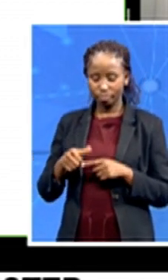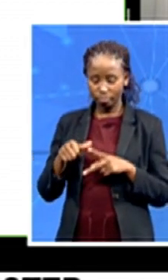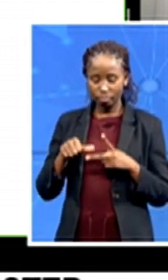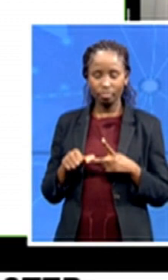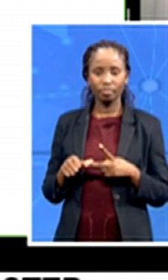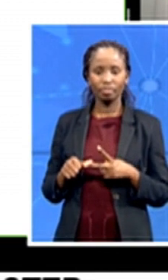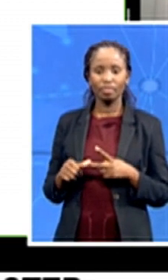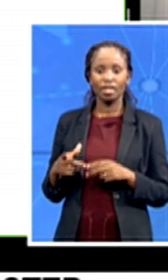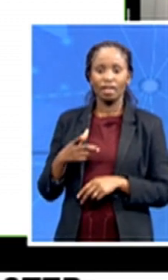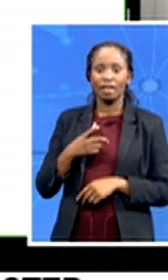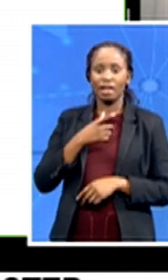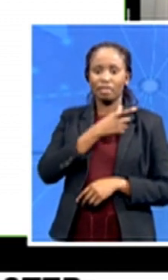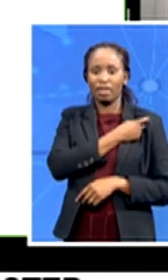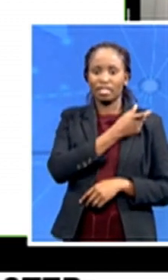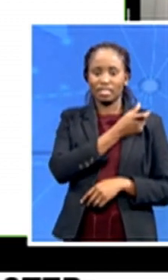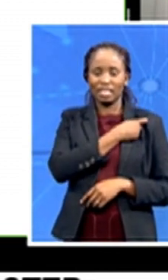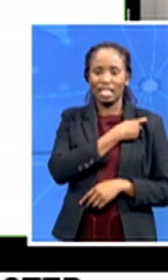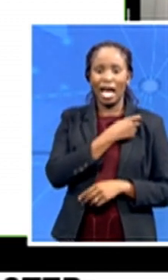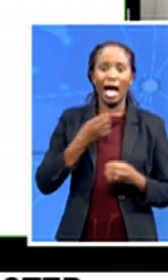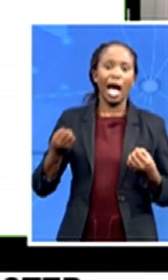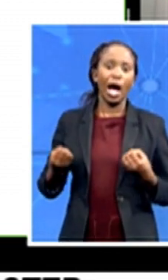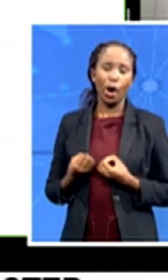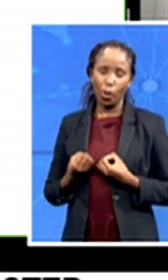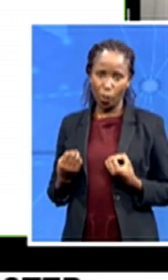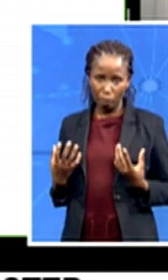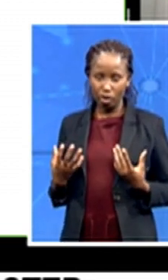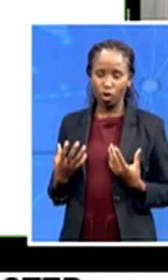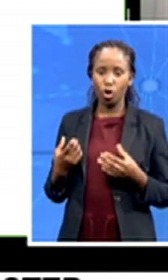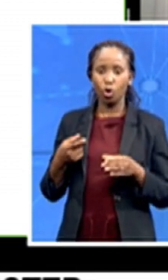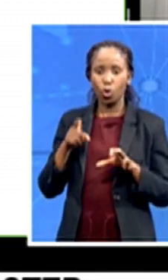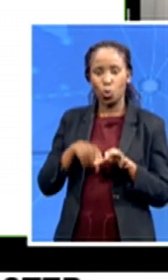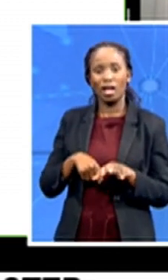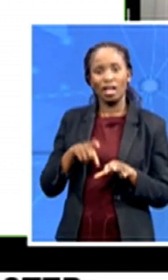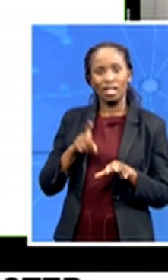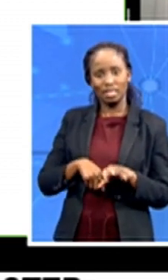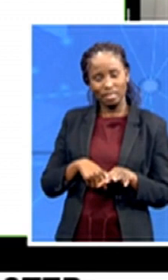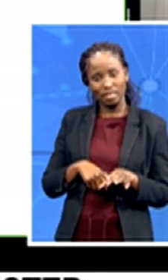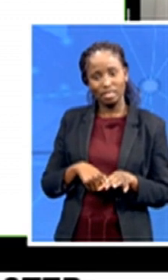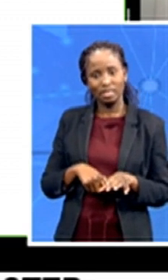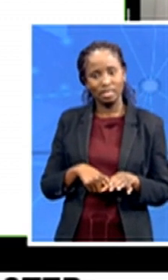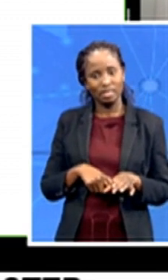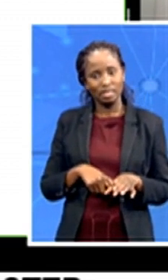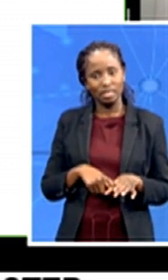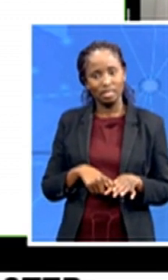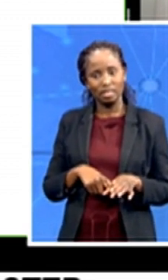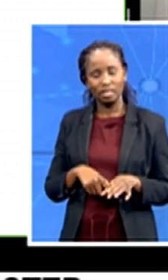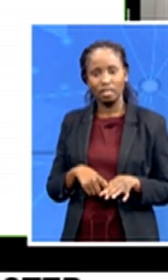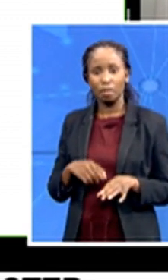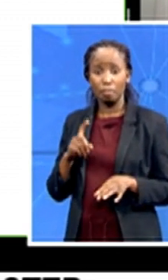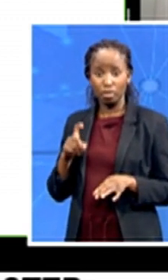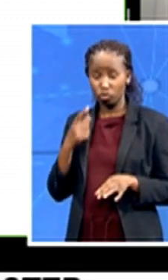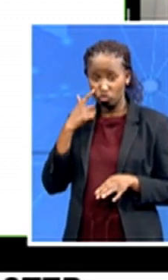every one of the causality assessments. Should there be something wrong with the quality of the